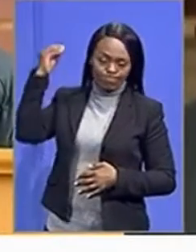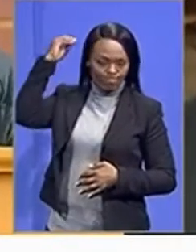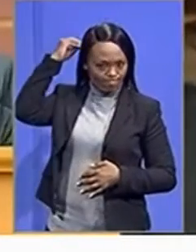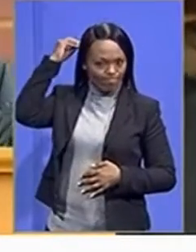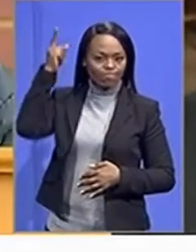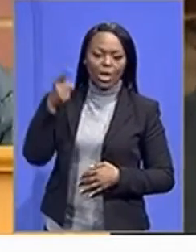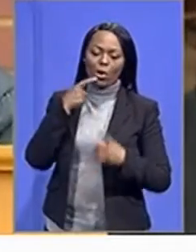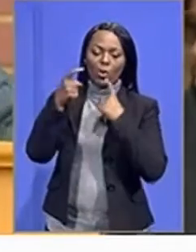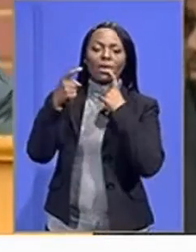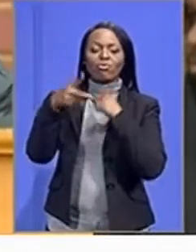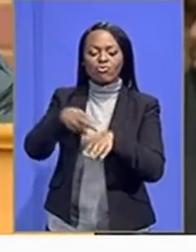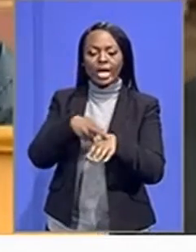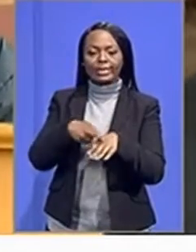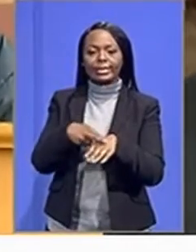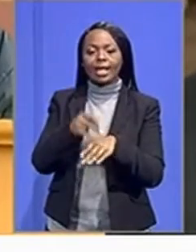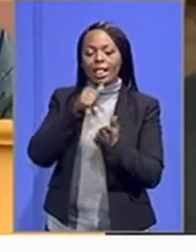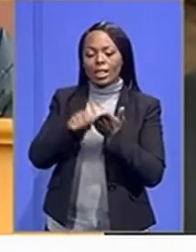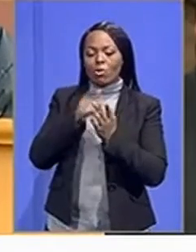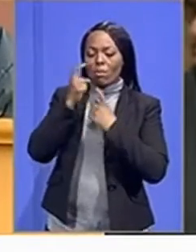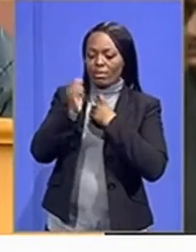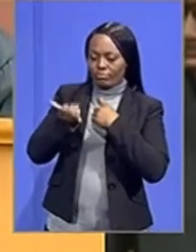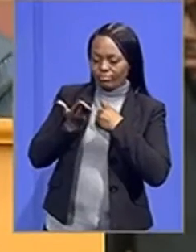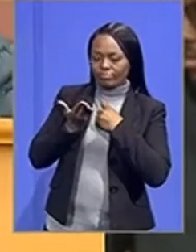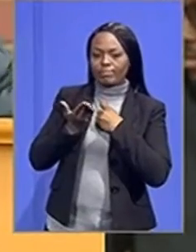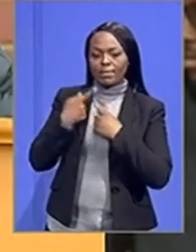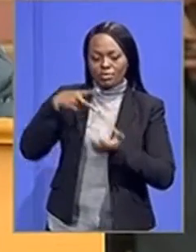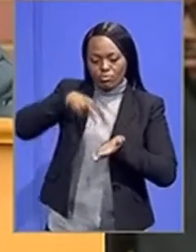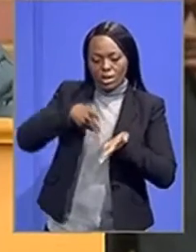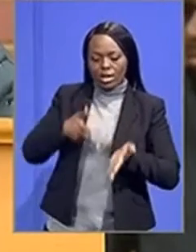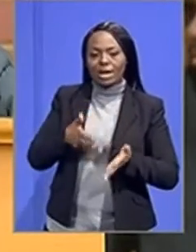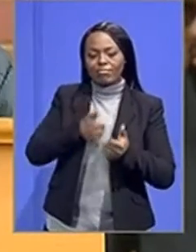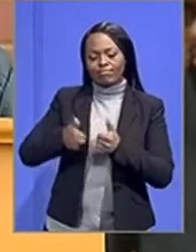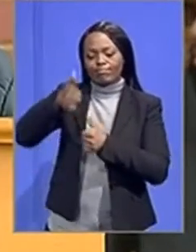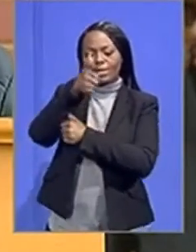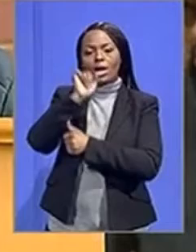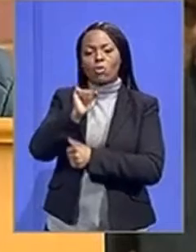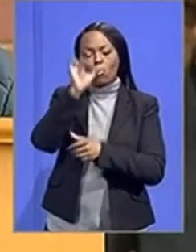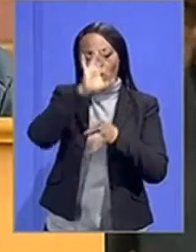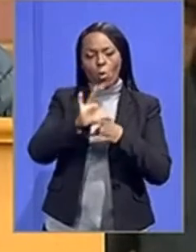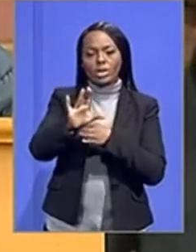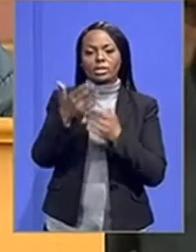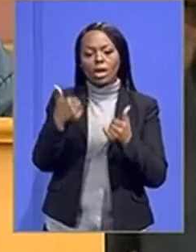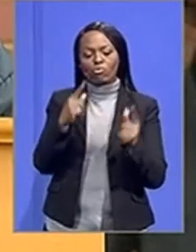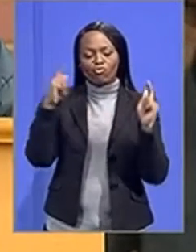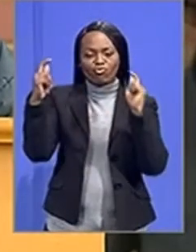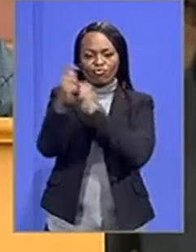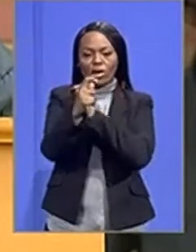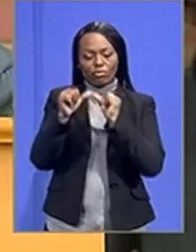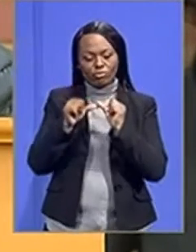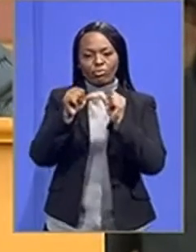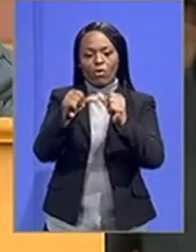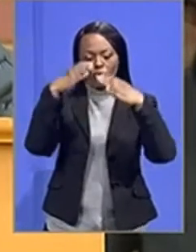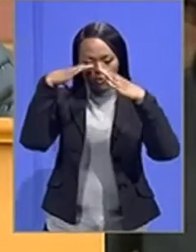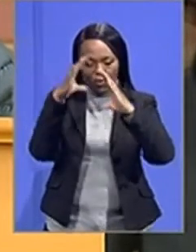memorandum, and stand before you today as the college's leadership to renew our commitment to moving forward with speed,